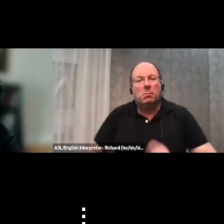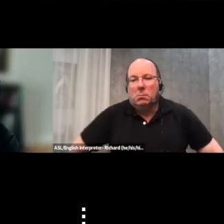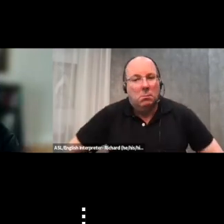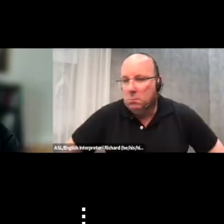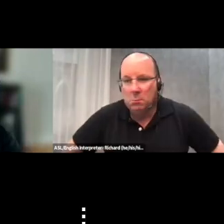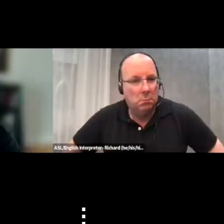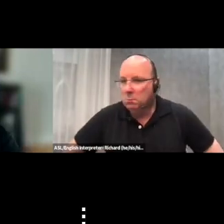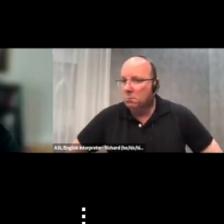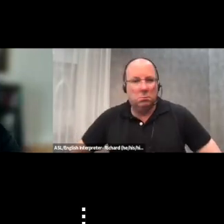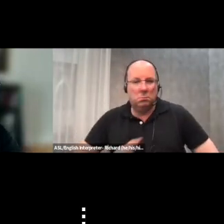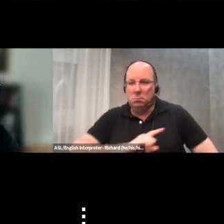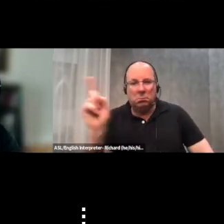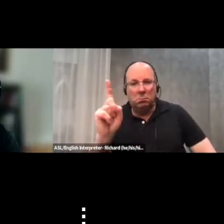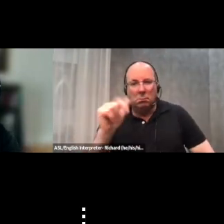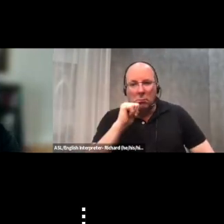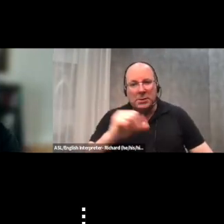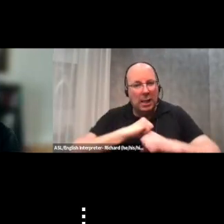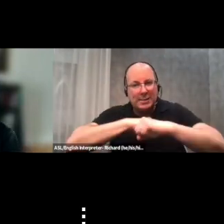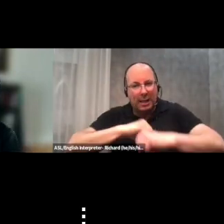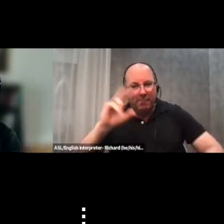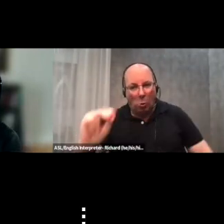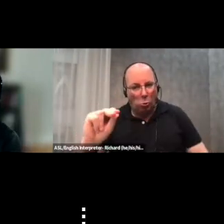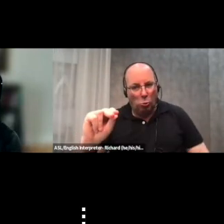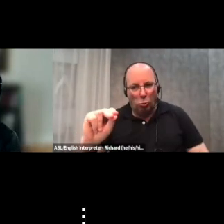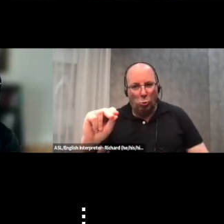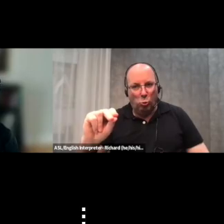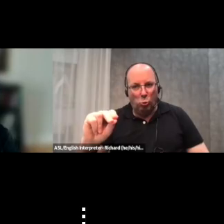not how we safely engage in kink.